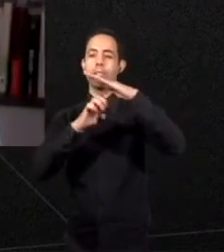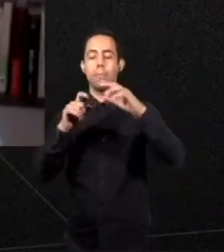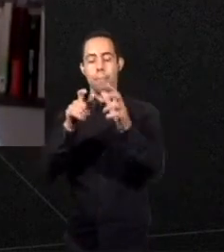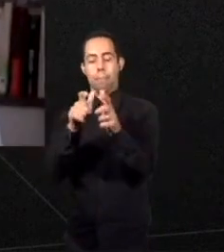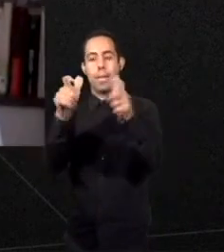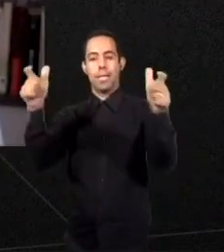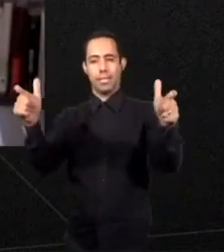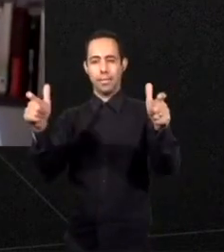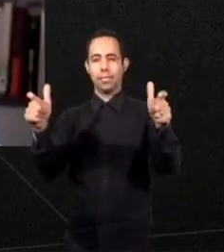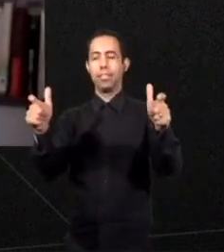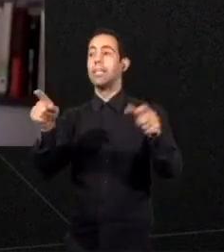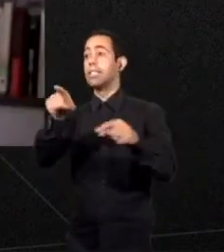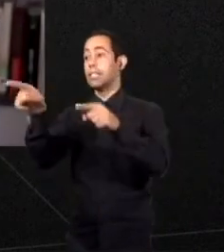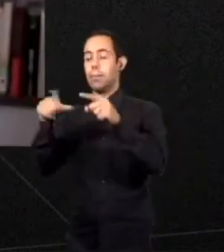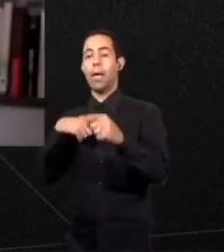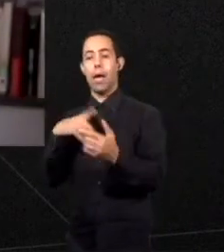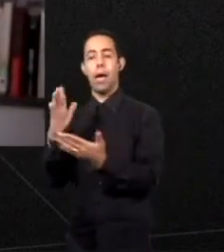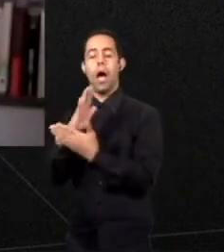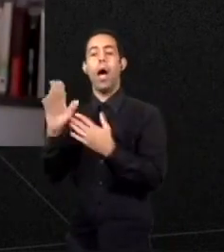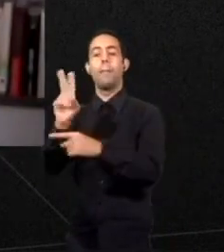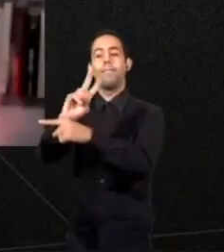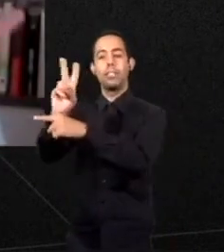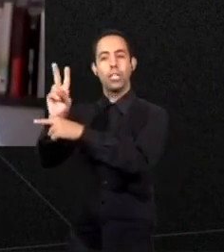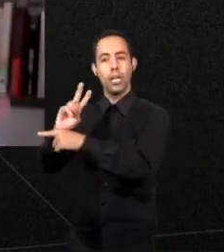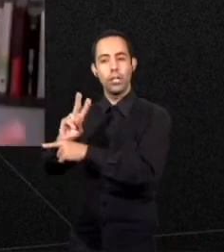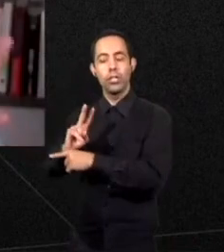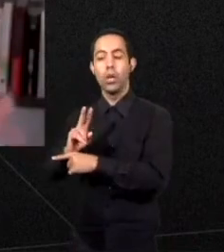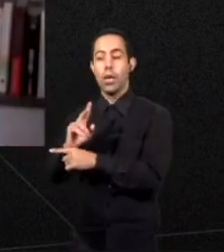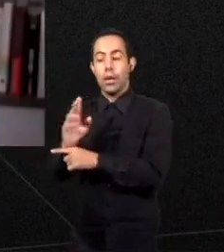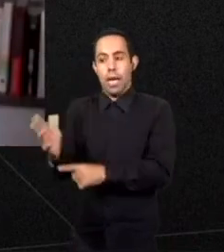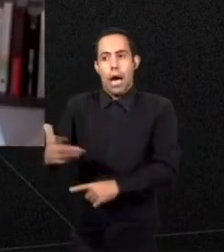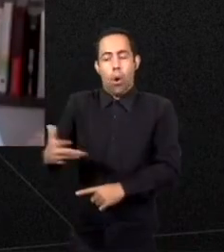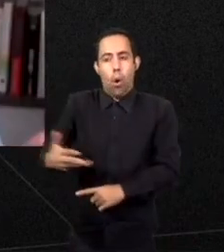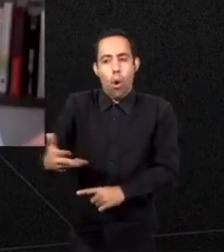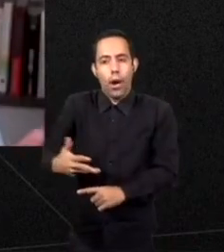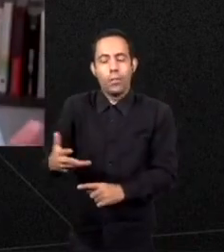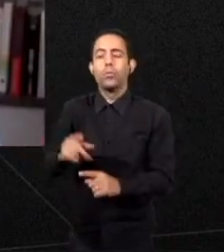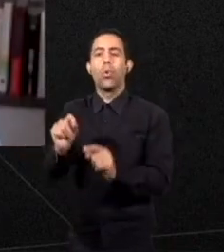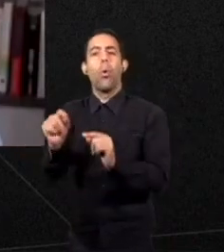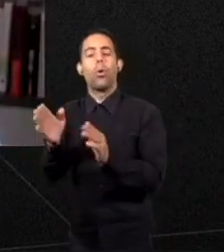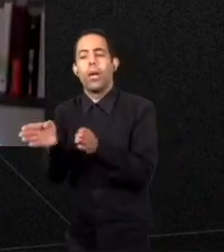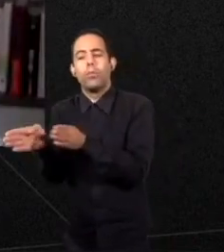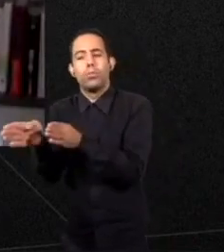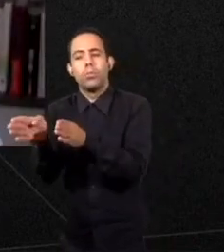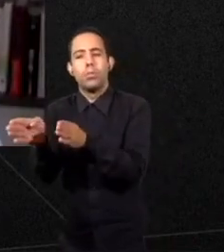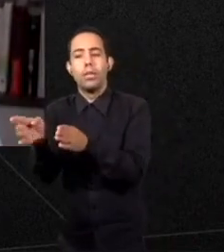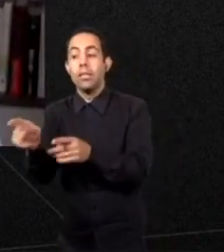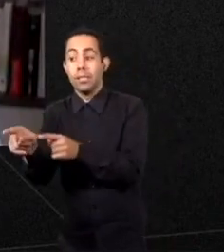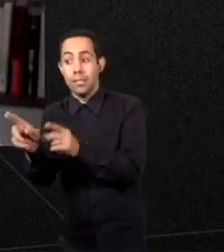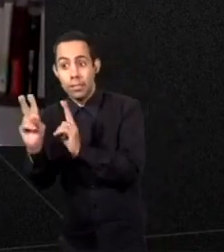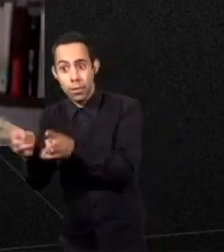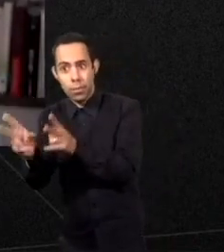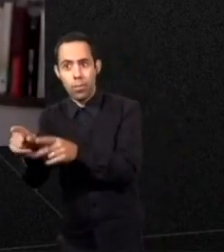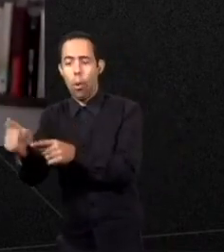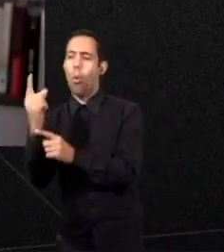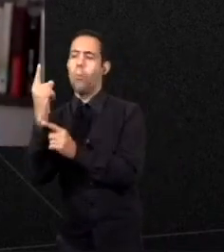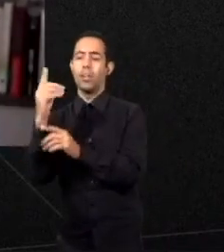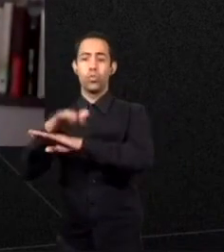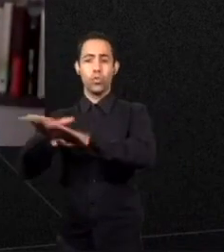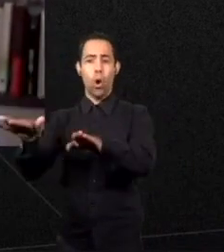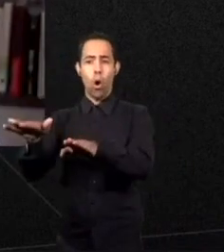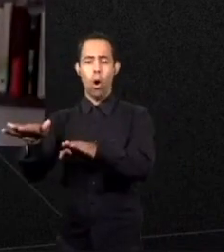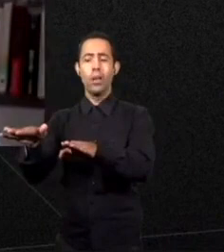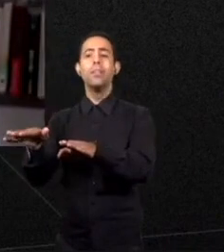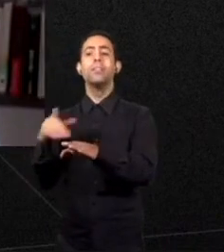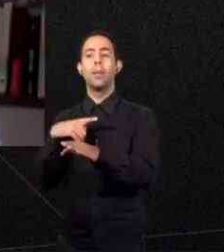ways, up, down, and down, up. If surveillance goes only one way, only from the government surveying the citizens or a